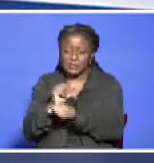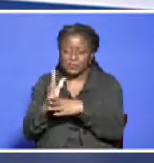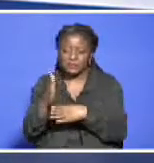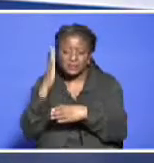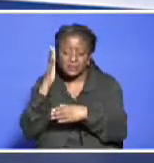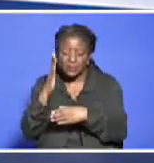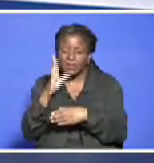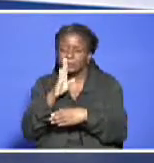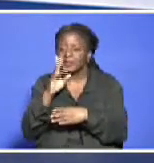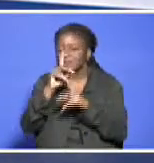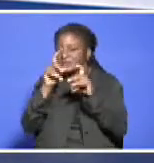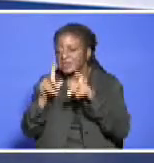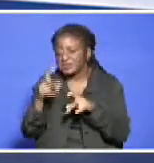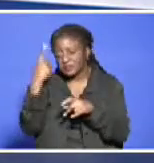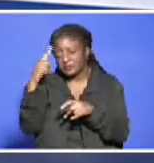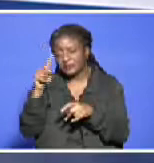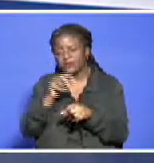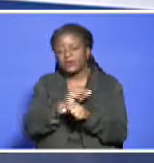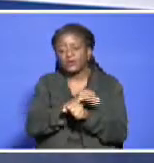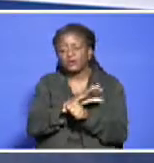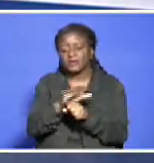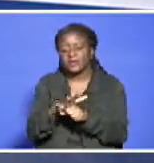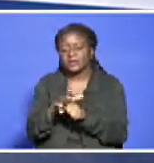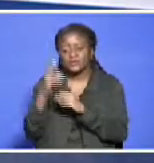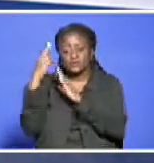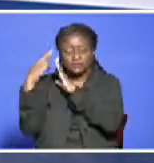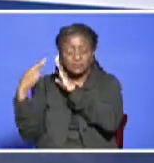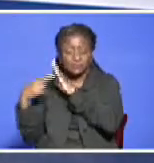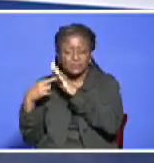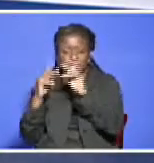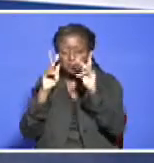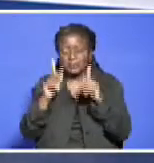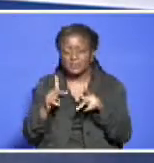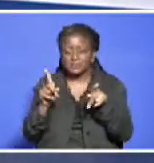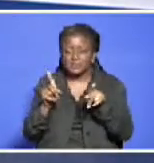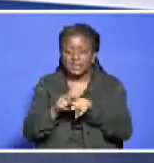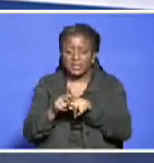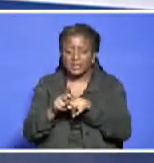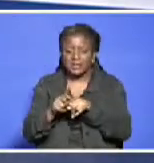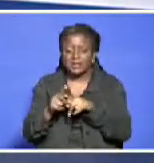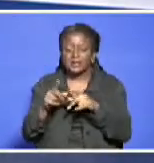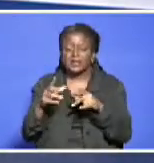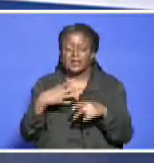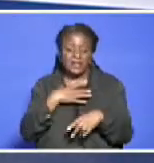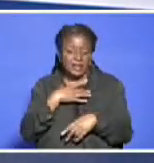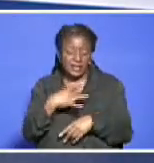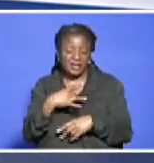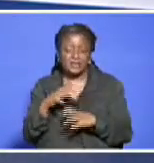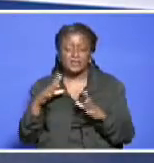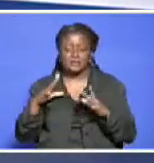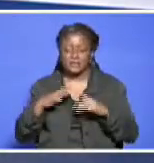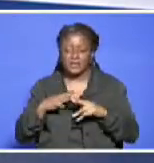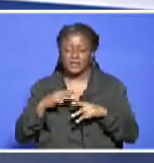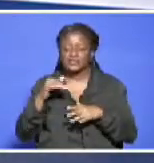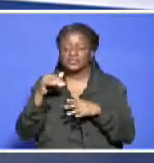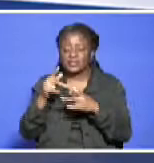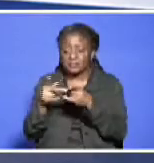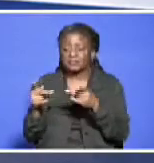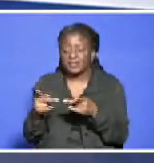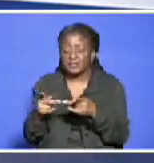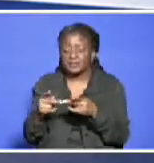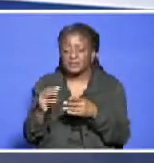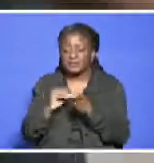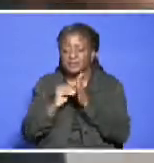tested for COVID-19. The minister says resort officials like the vacation in place model that is seeing success throughout the